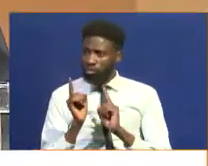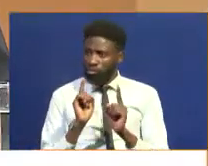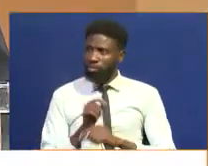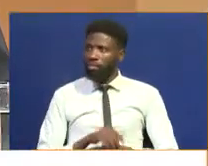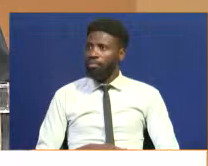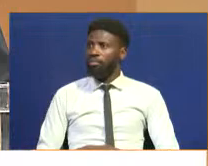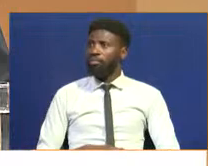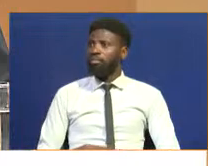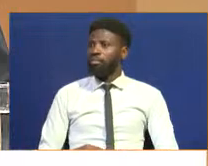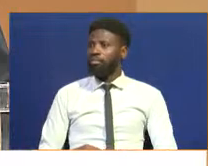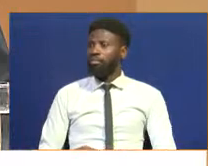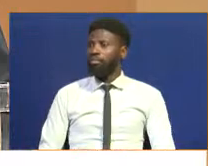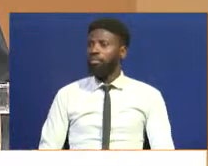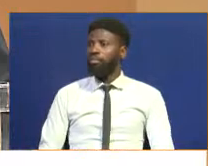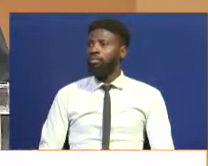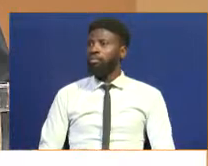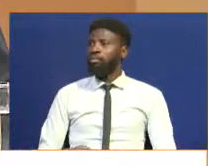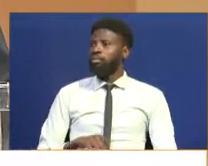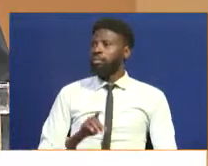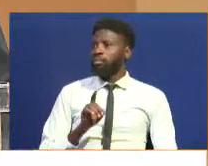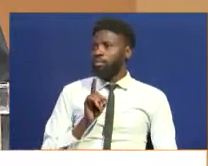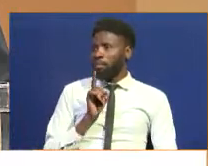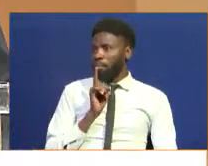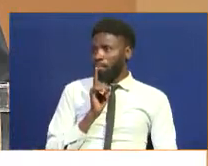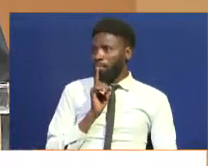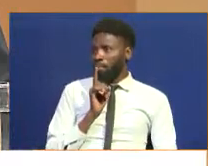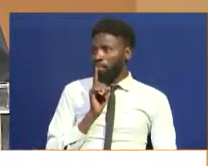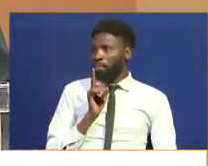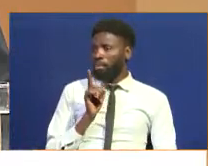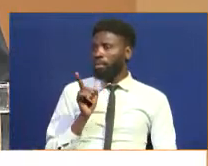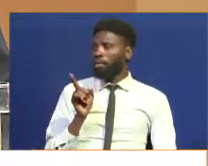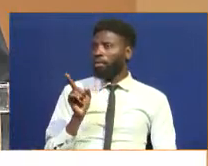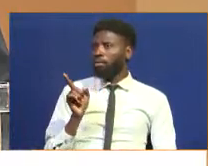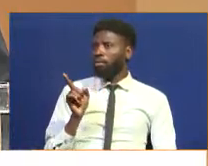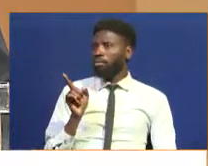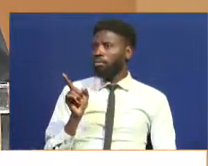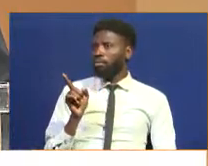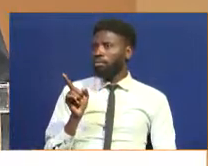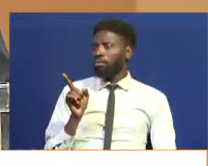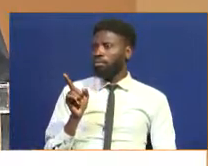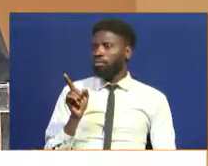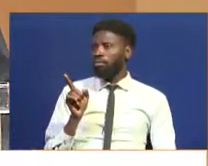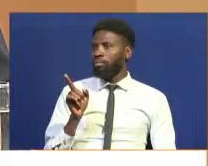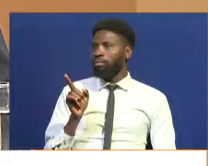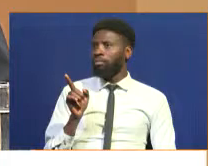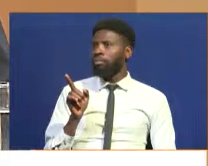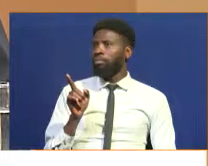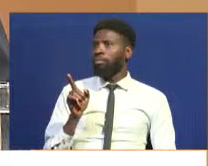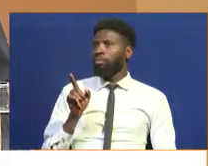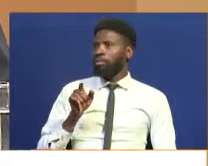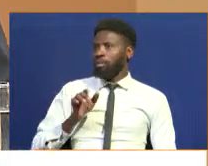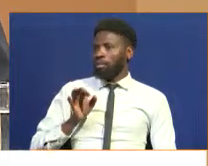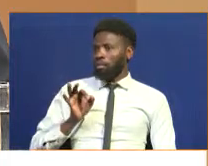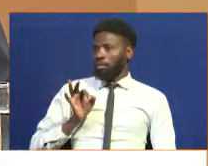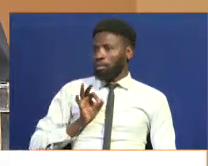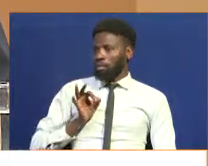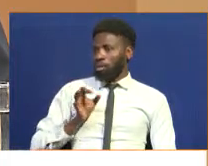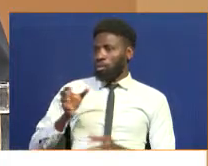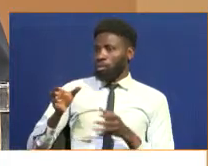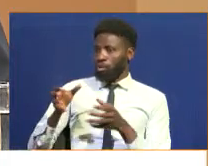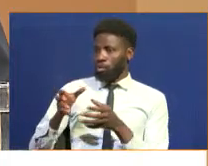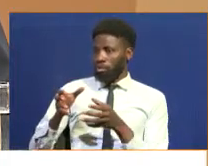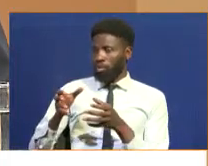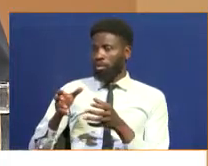I've always been a gender champion. Mm-hmm. I'm one of the few men feminists.